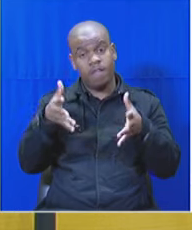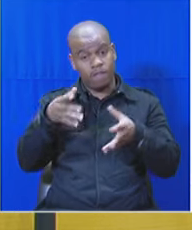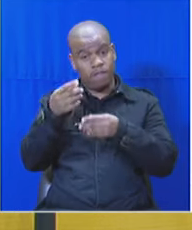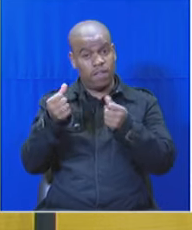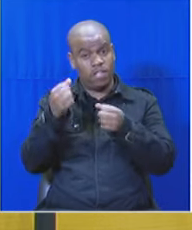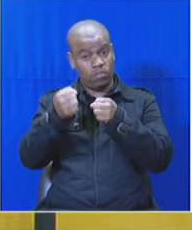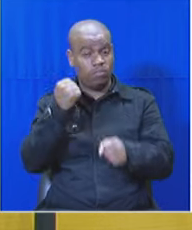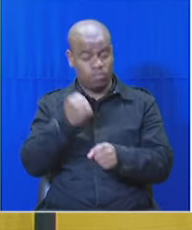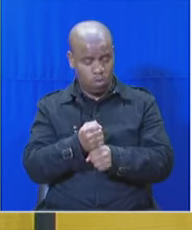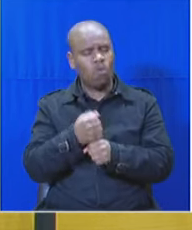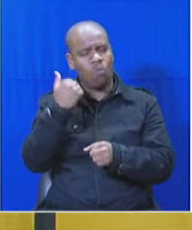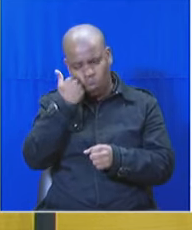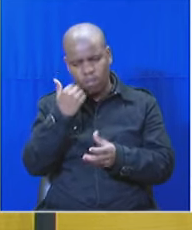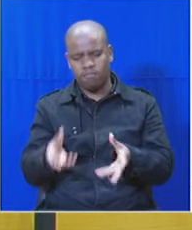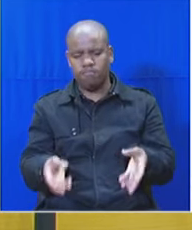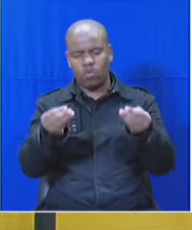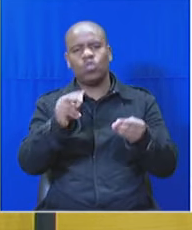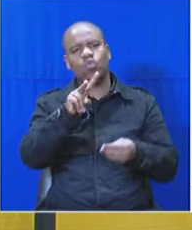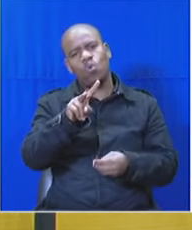intend acquiring